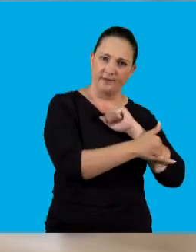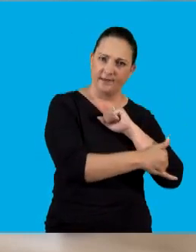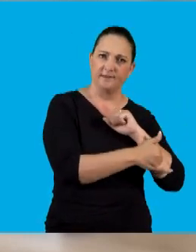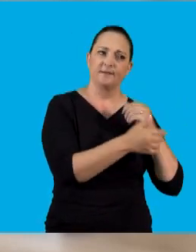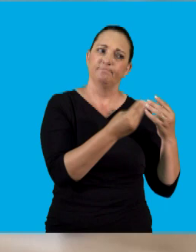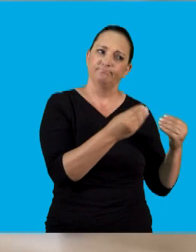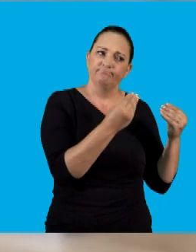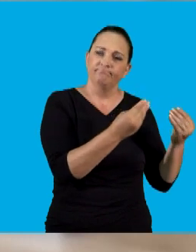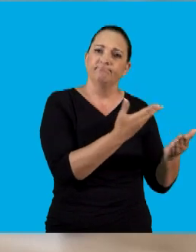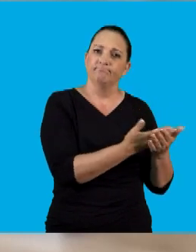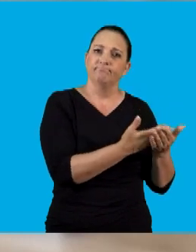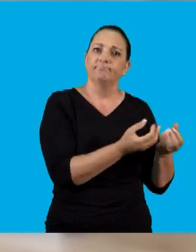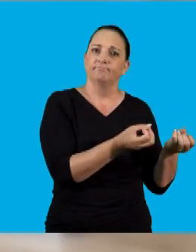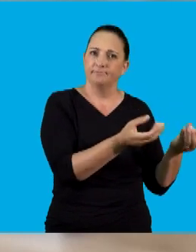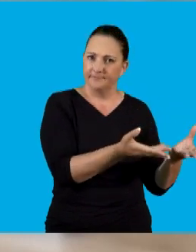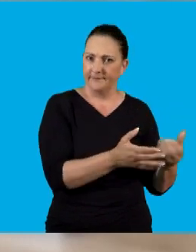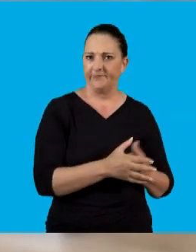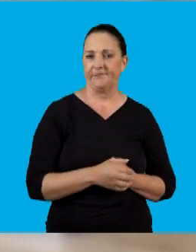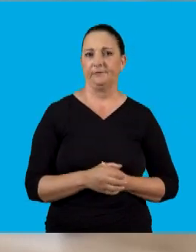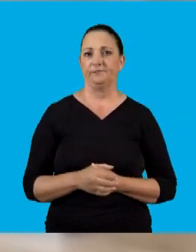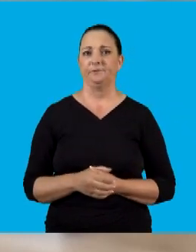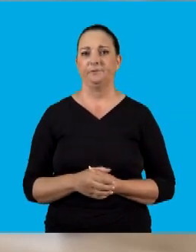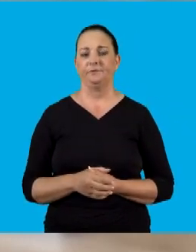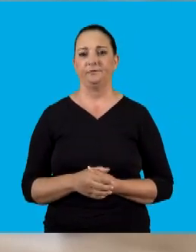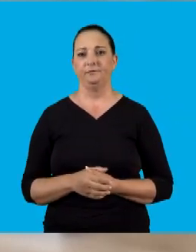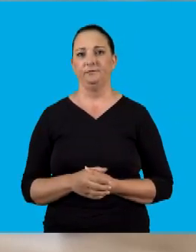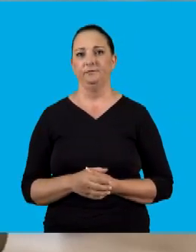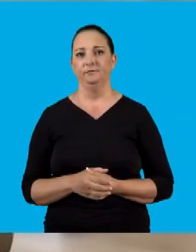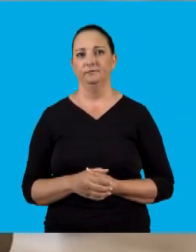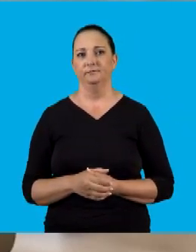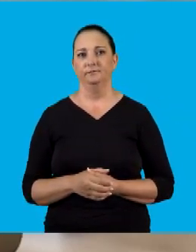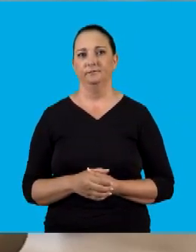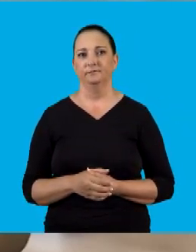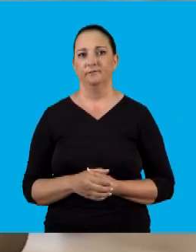country through the businesses that are being offered by the government.